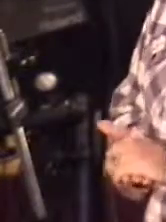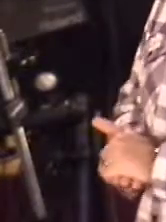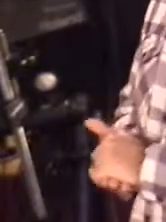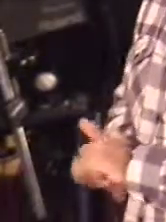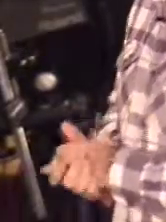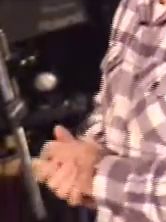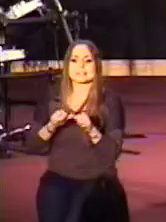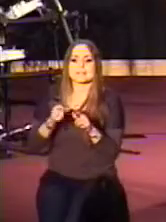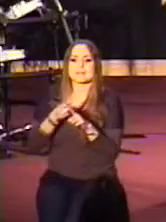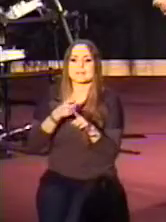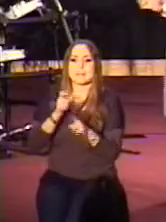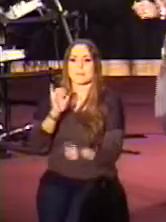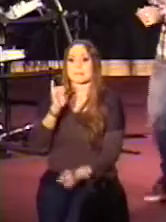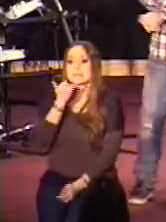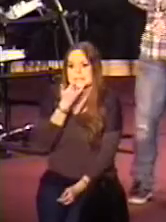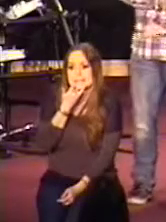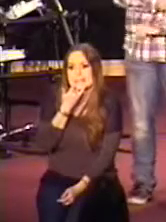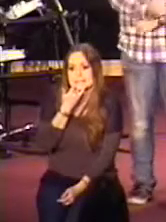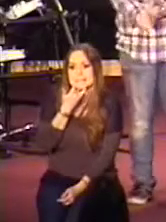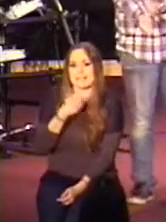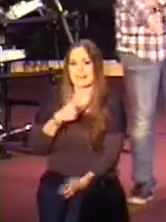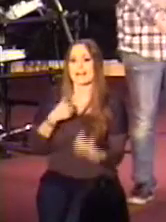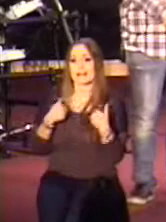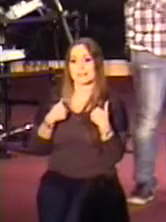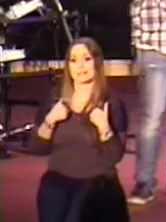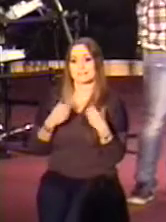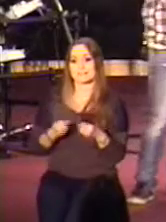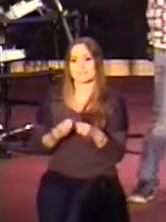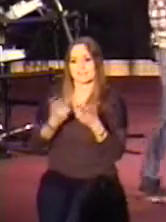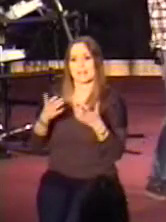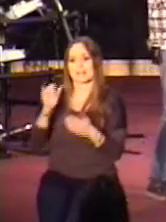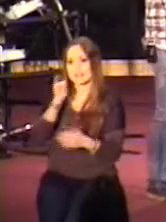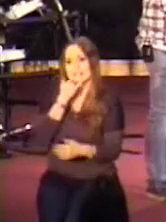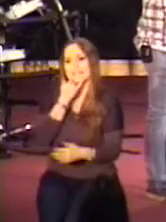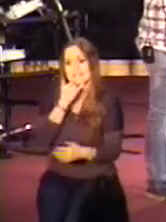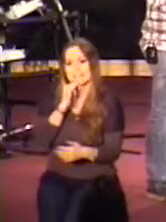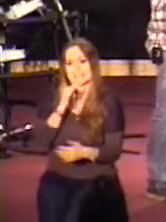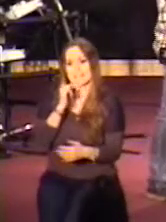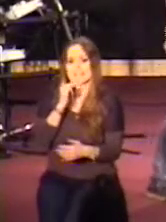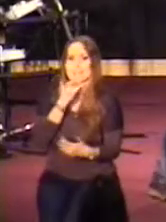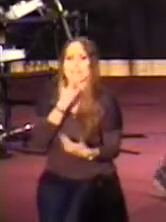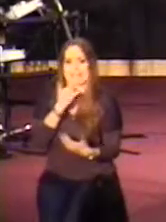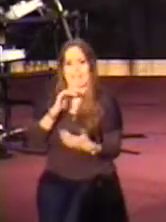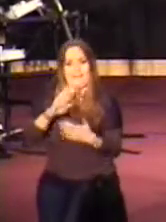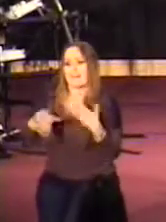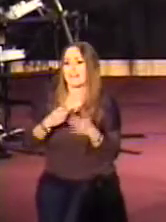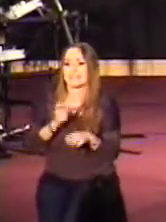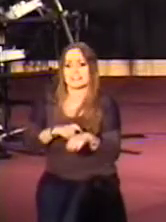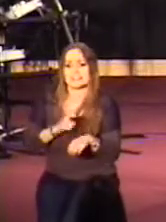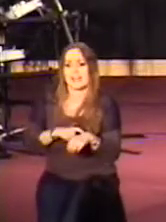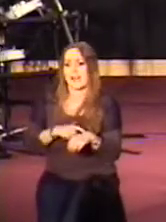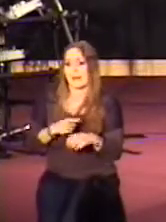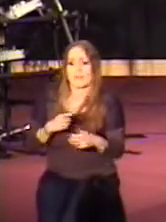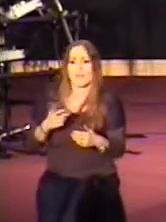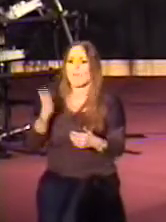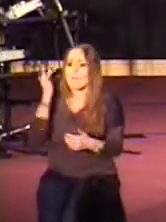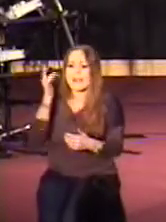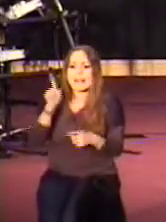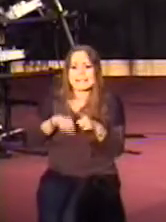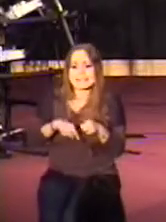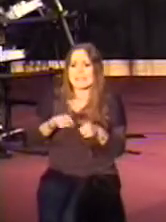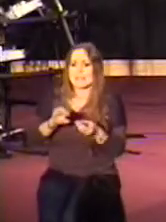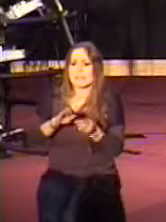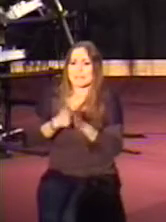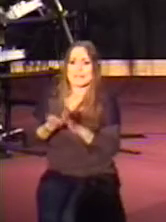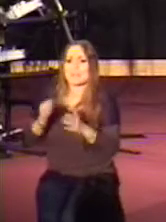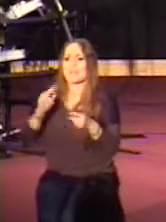my fair share of mistakes in life. There's no doubt about it, man. I make mistakes all the time. It's ridiculous. Sometimes I'm just like, why can't I just be perfect? Do you ever feel like that?